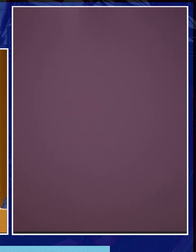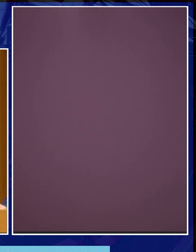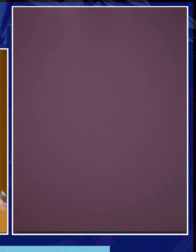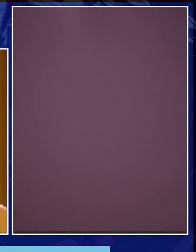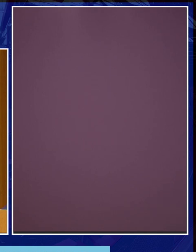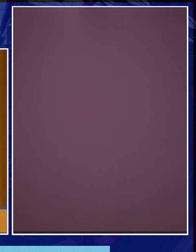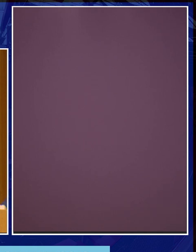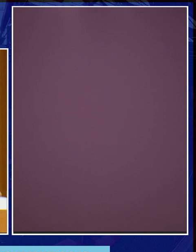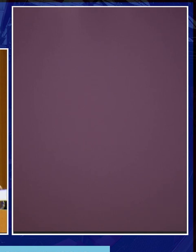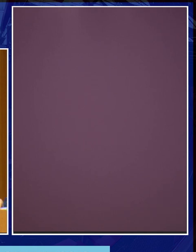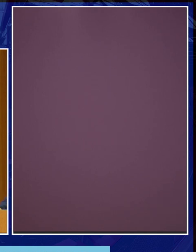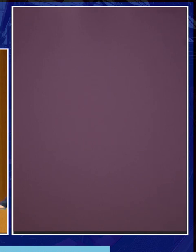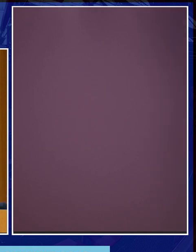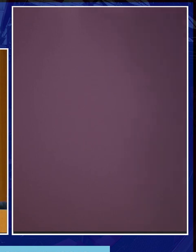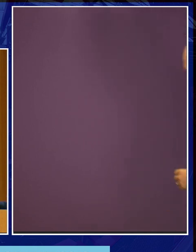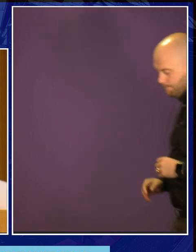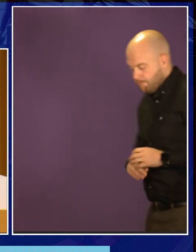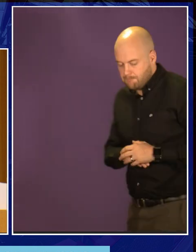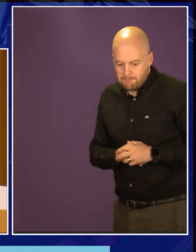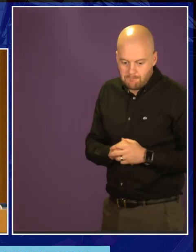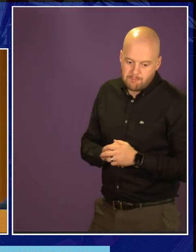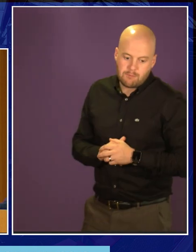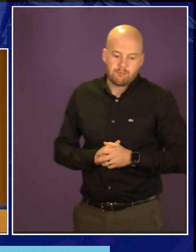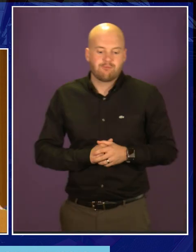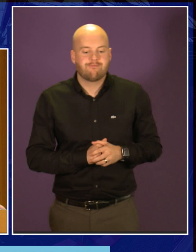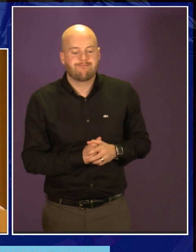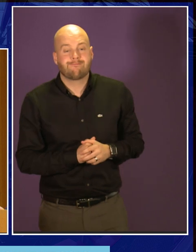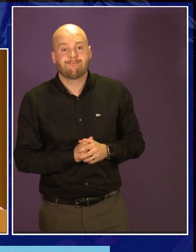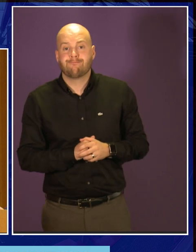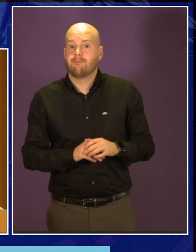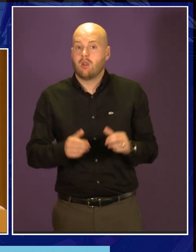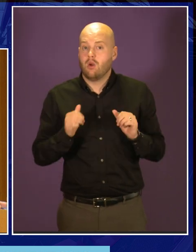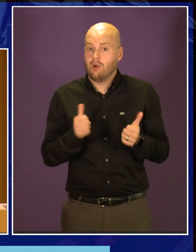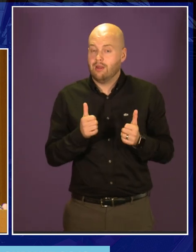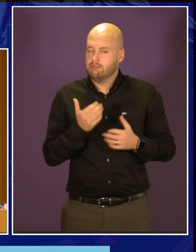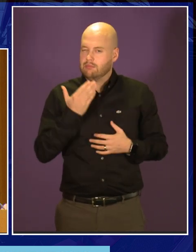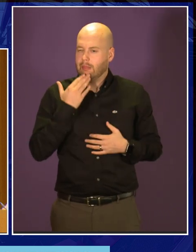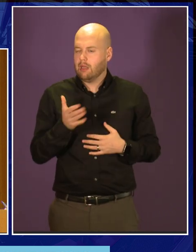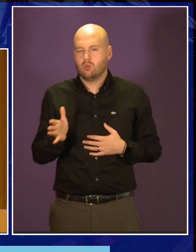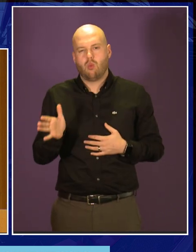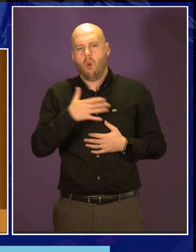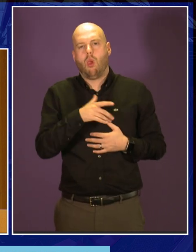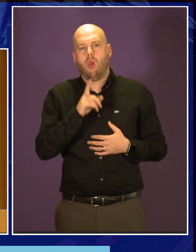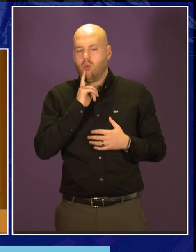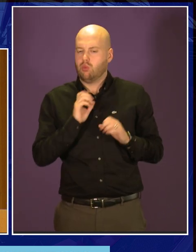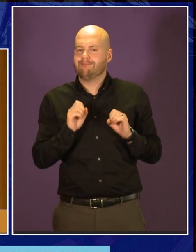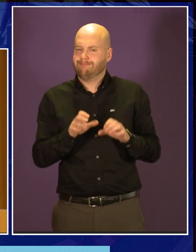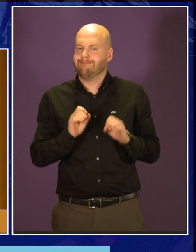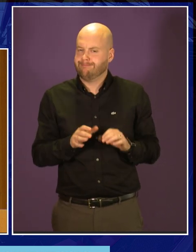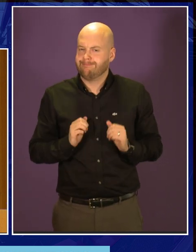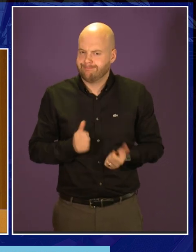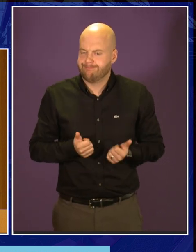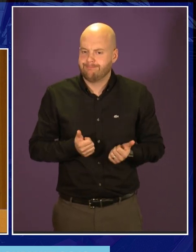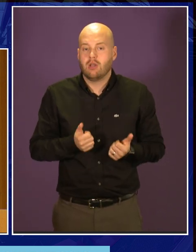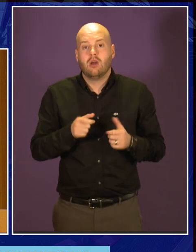Thank you, Emma and Ariane. Can I thank all our rapporteurs who presented this afternoon, but can I also thank all the rapporteurs who worked throughout